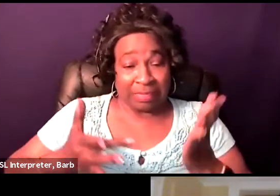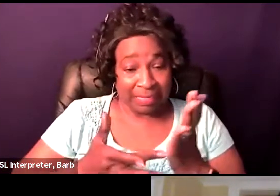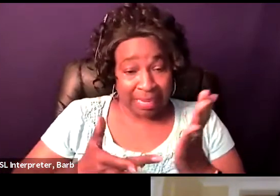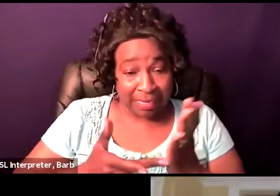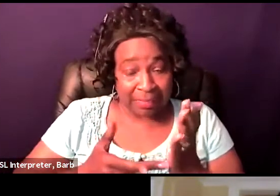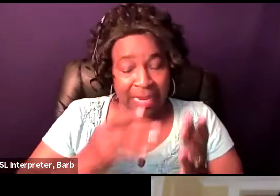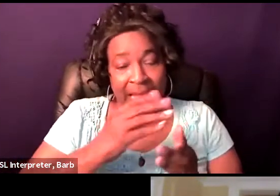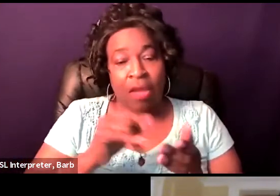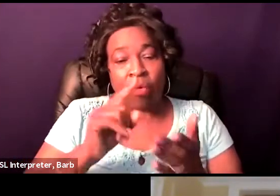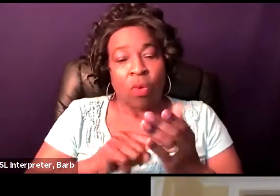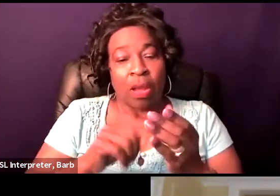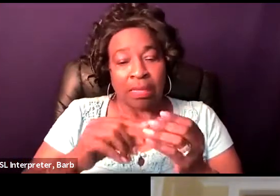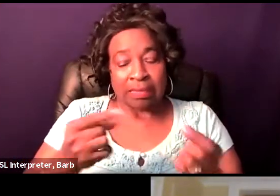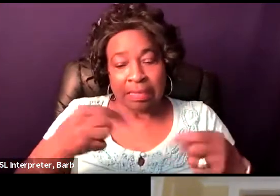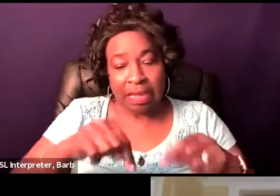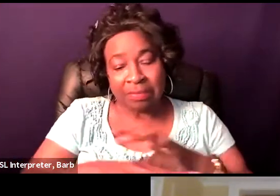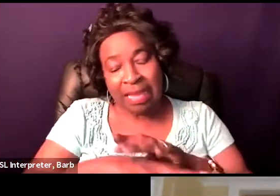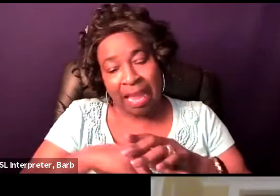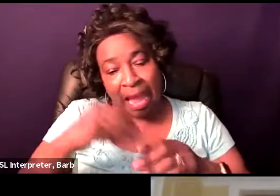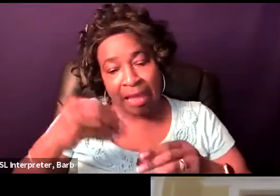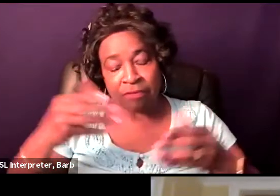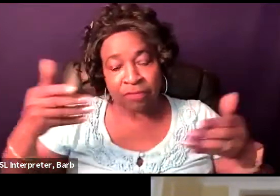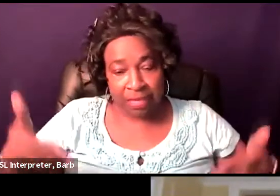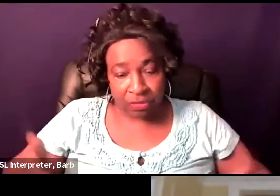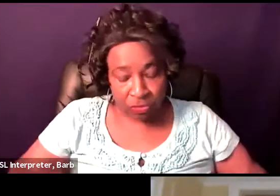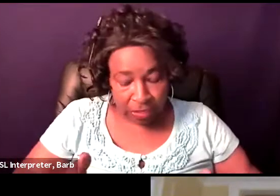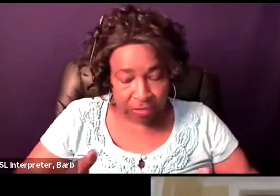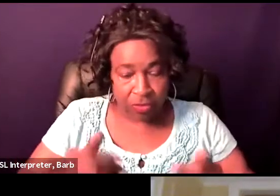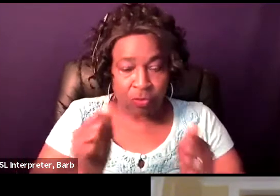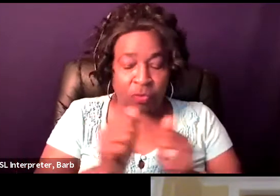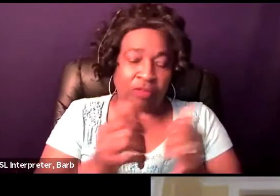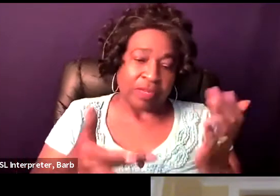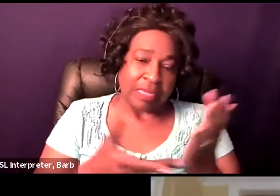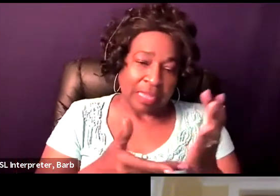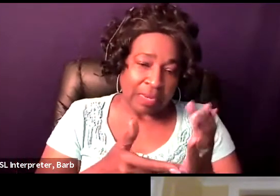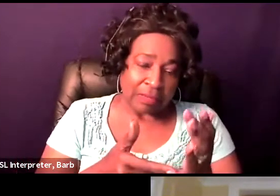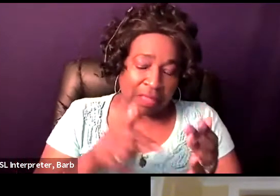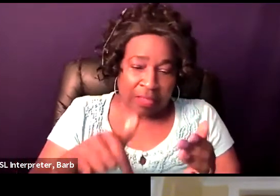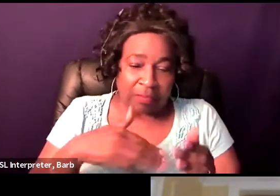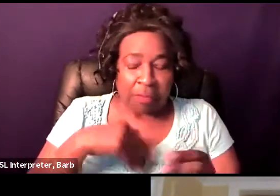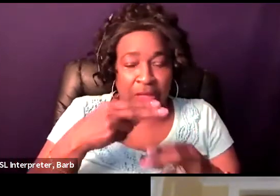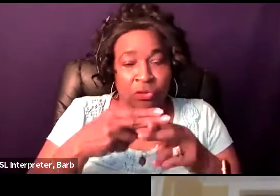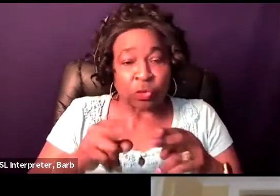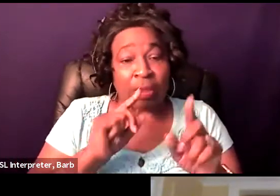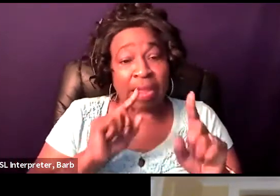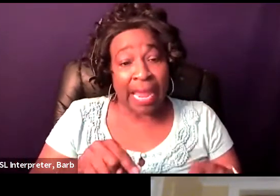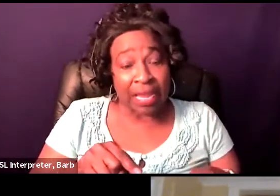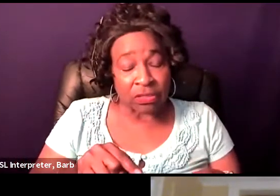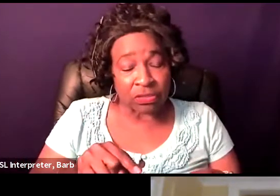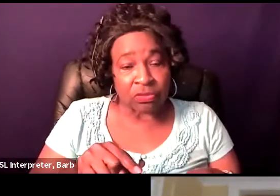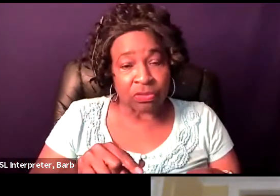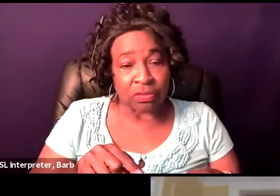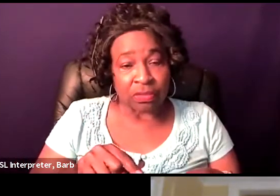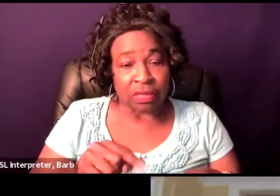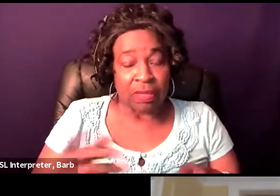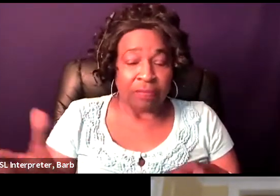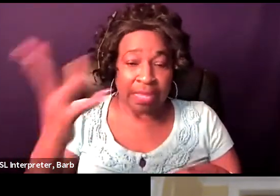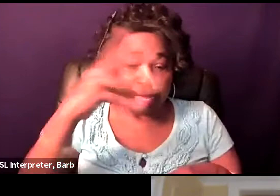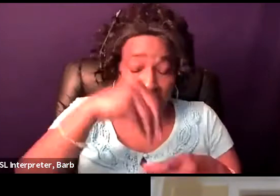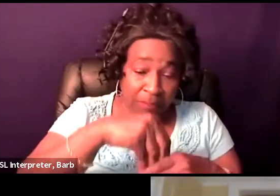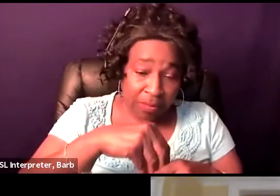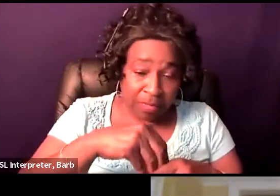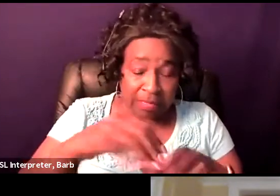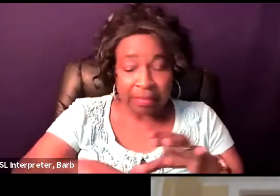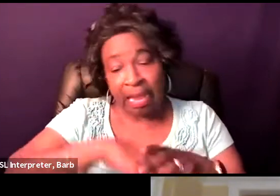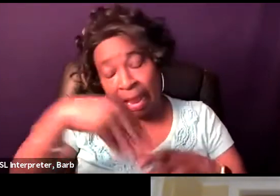what emerges with the introduction of the technology. And so this is what my shorthand for that is, the inputs and the